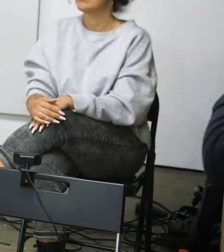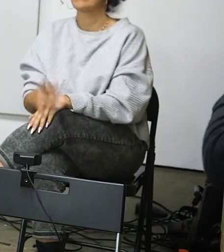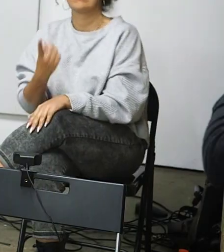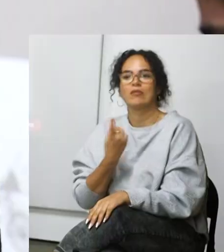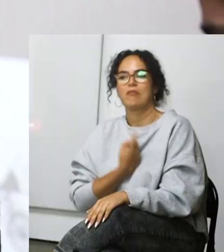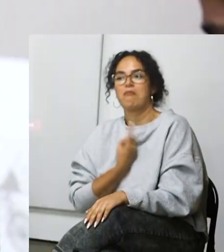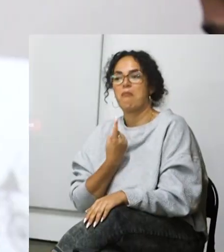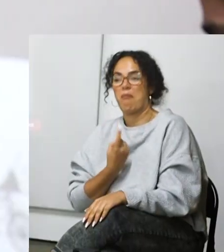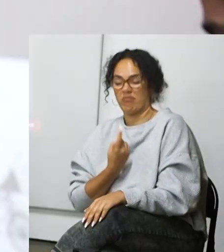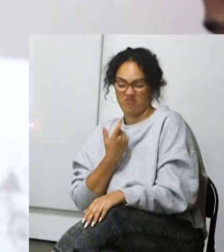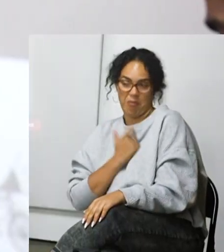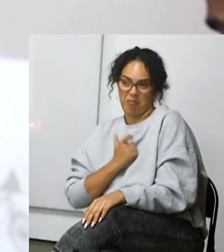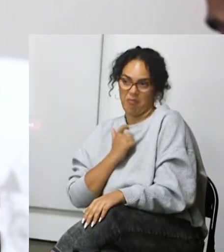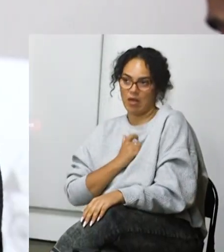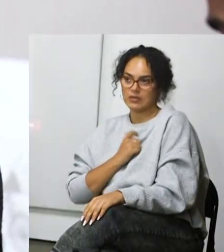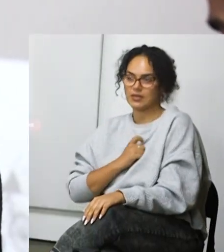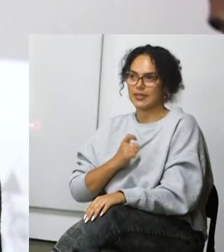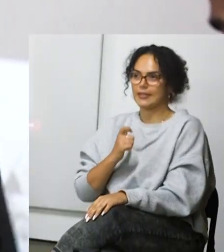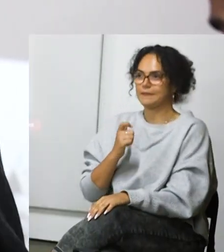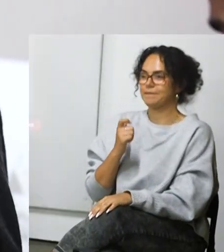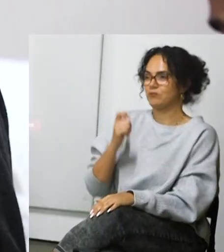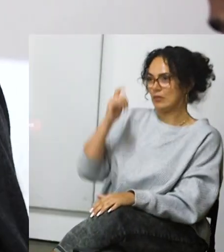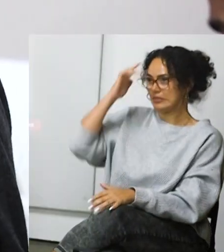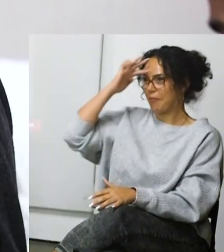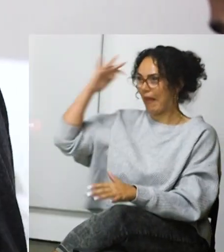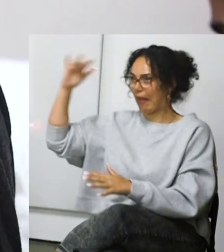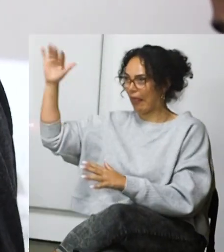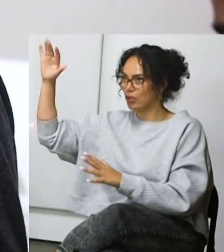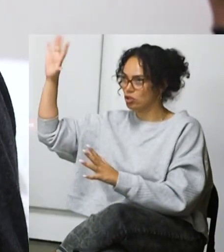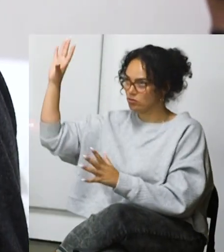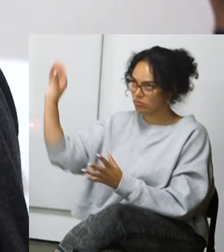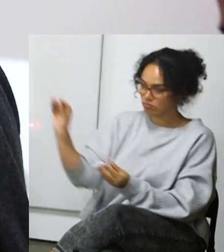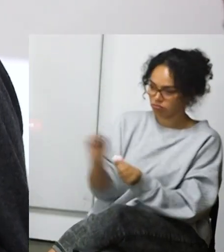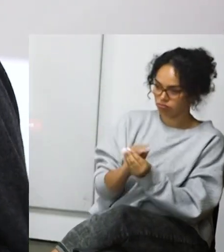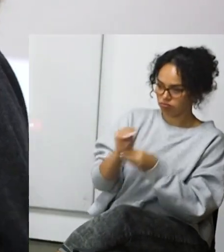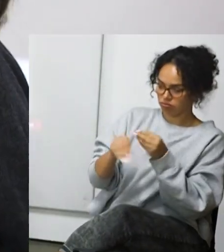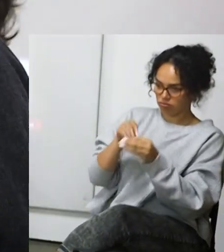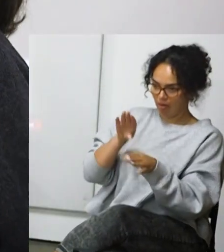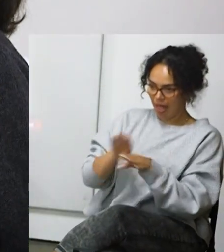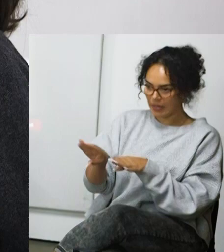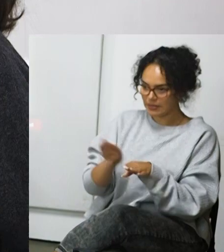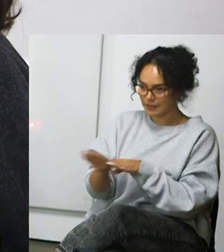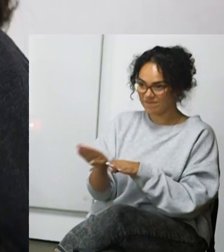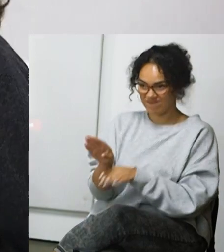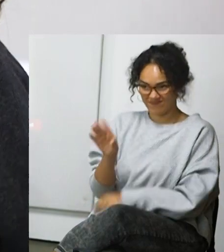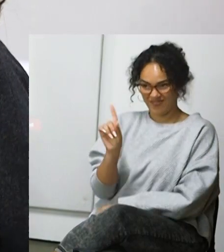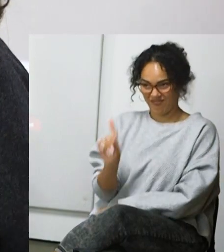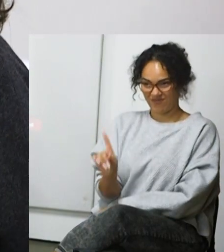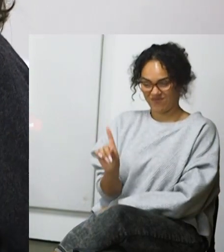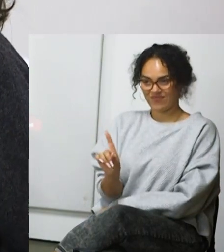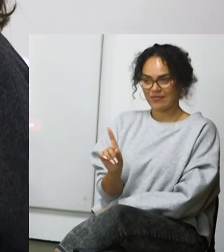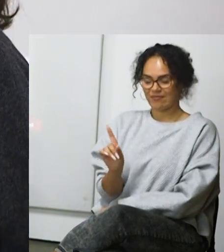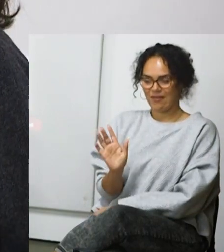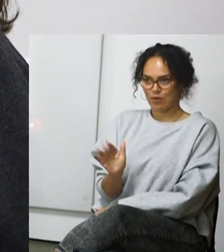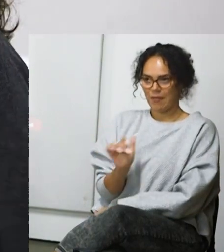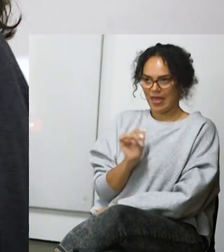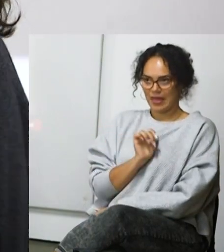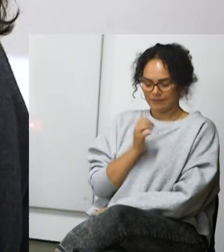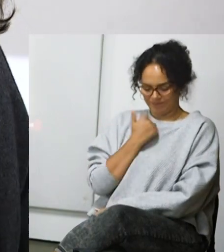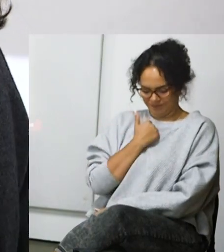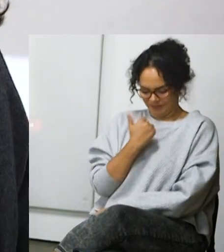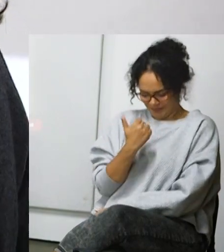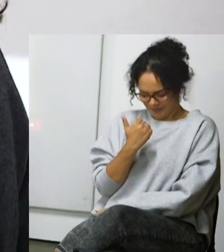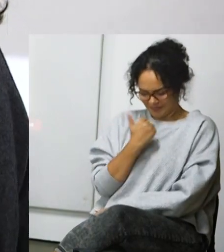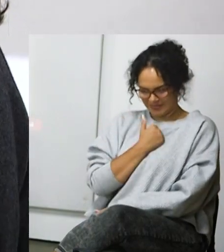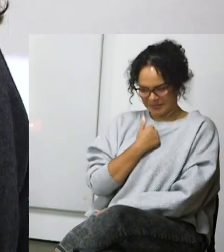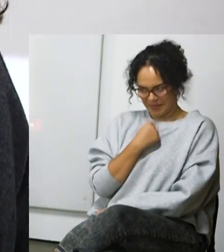I think kind of getting into practices of being honest with yourself about what you're actually able to do.